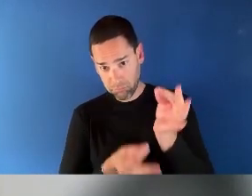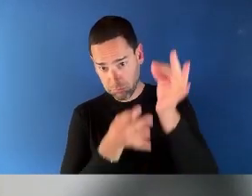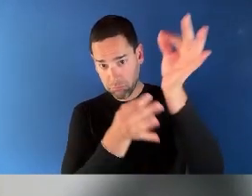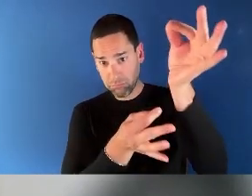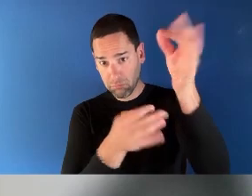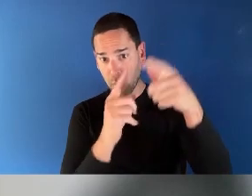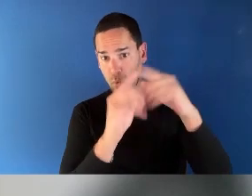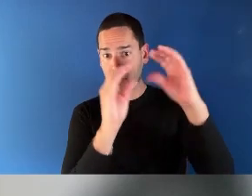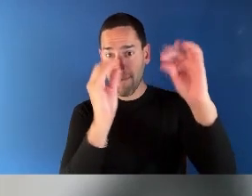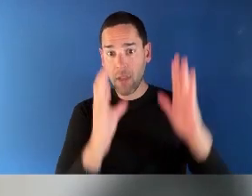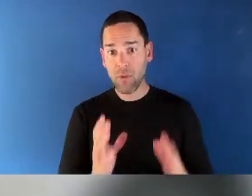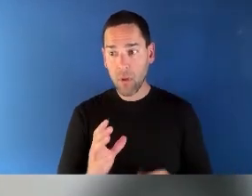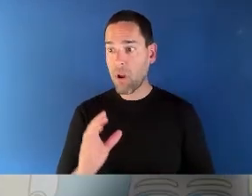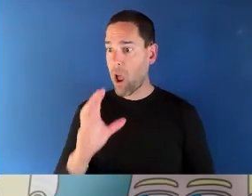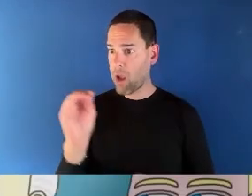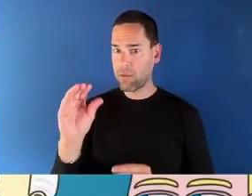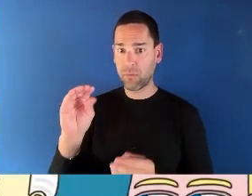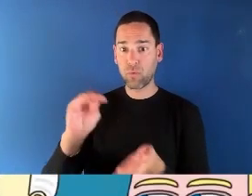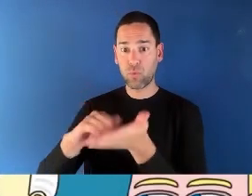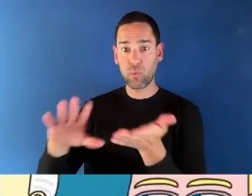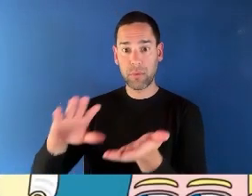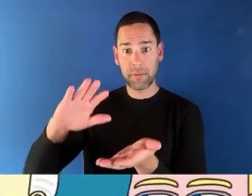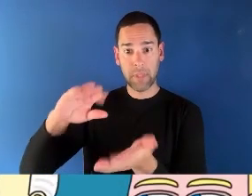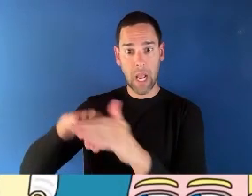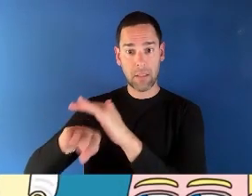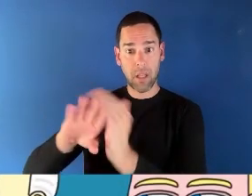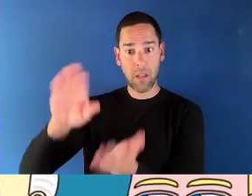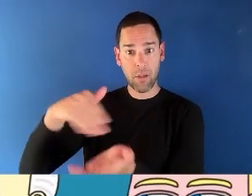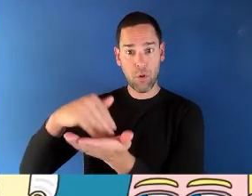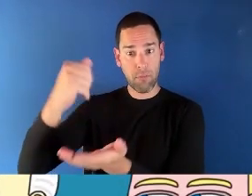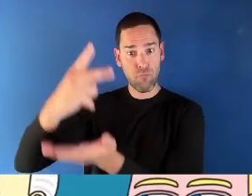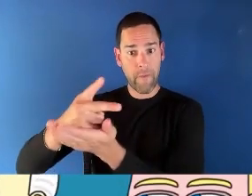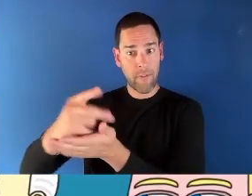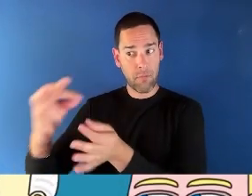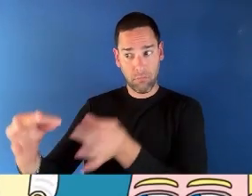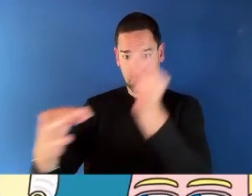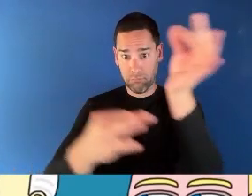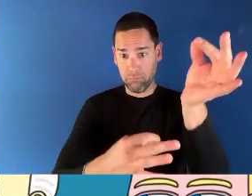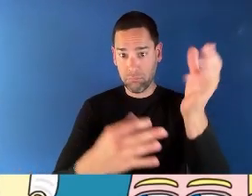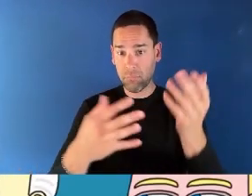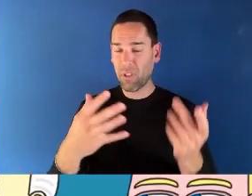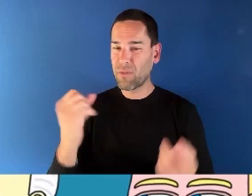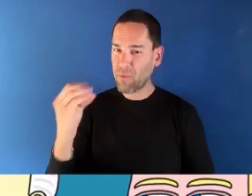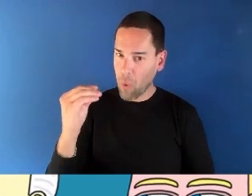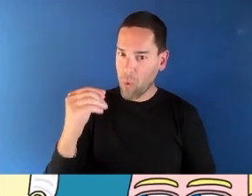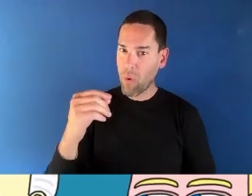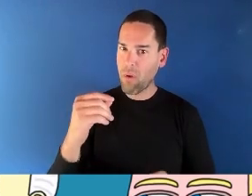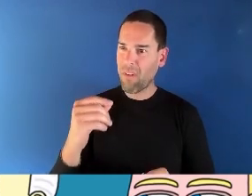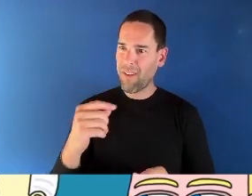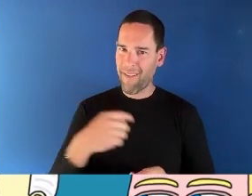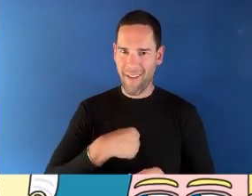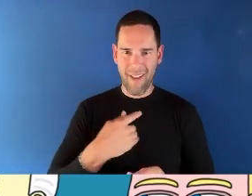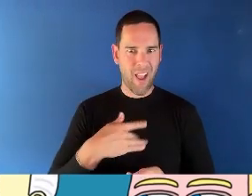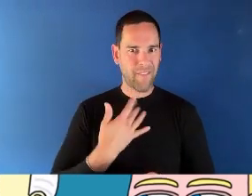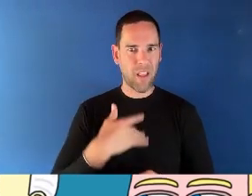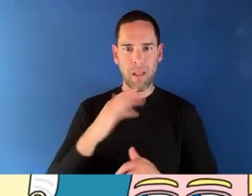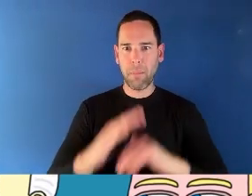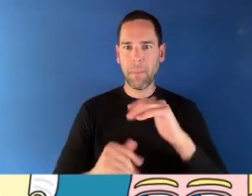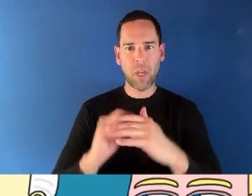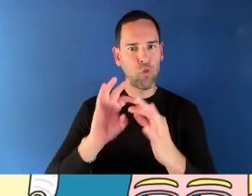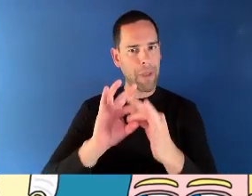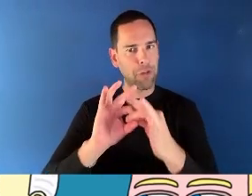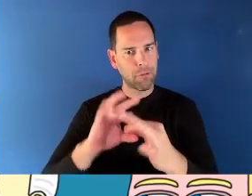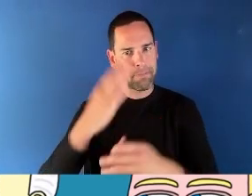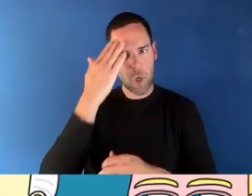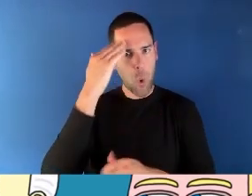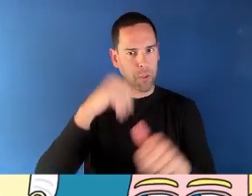my professors. So being able to like get to know them on a personal level is really important so that